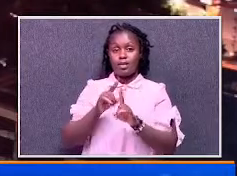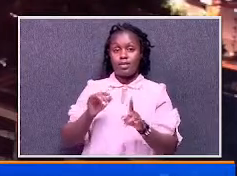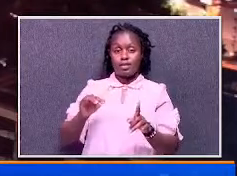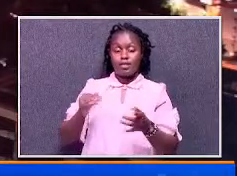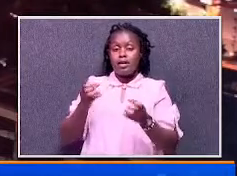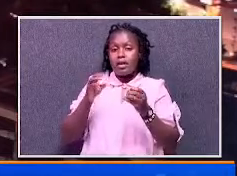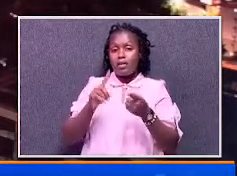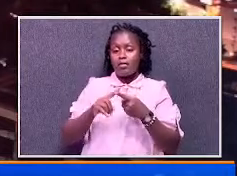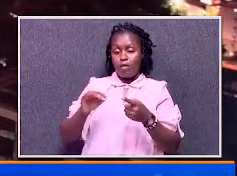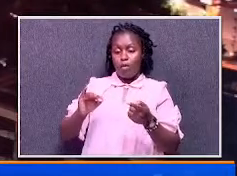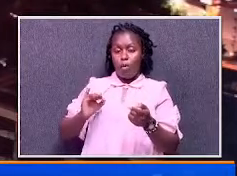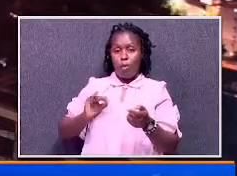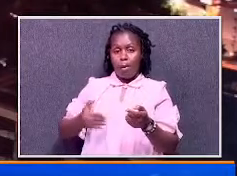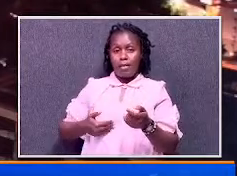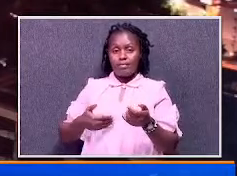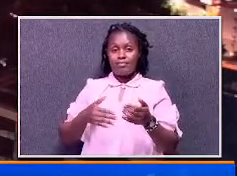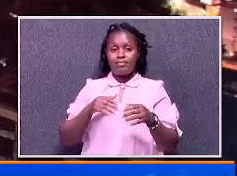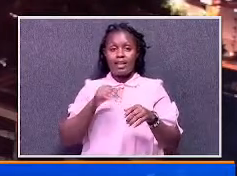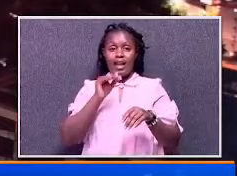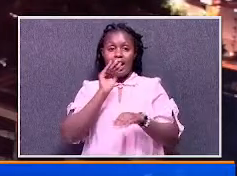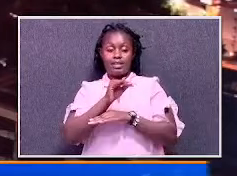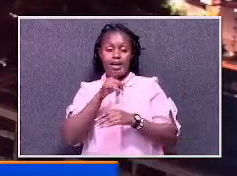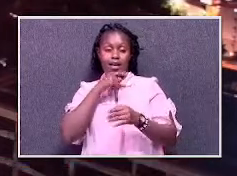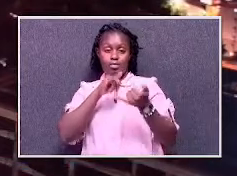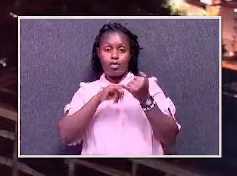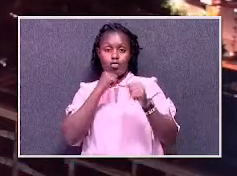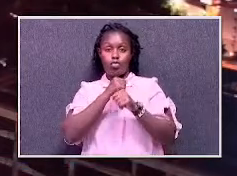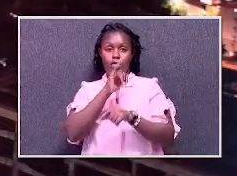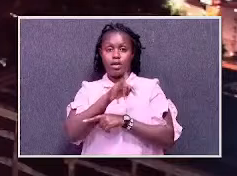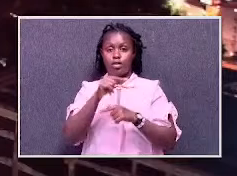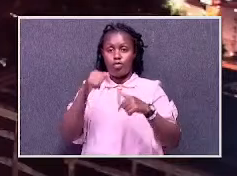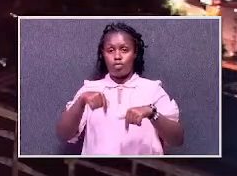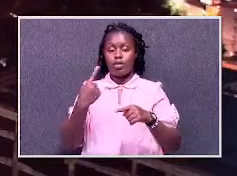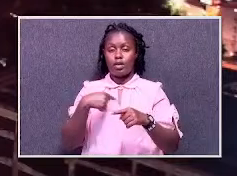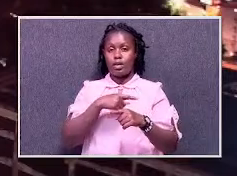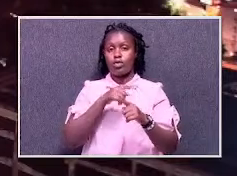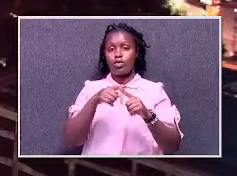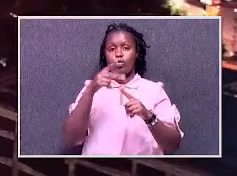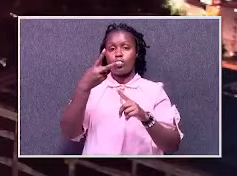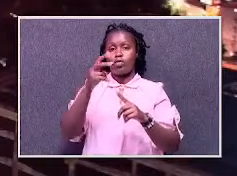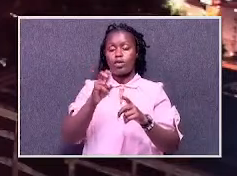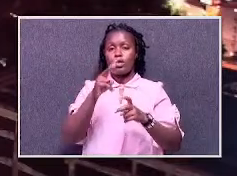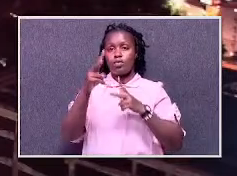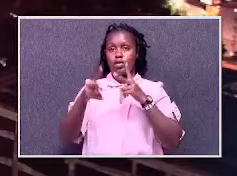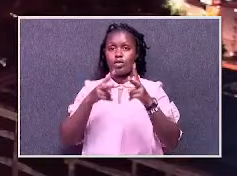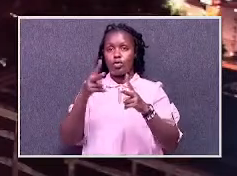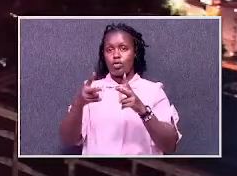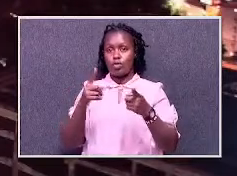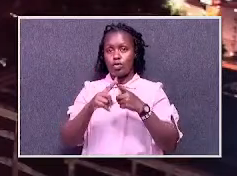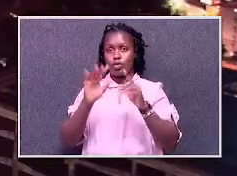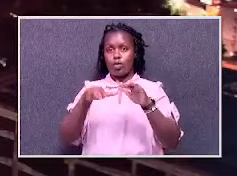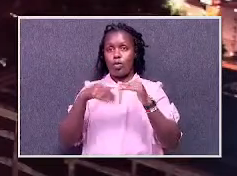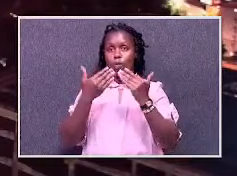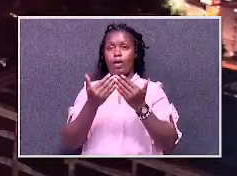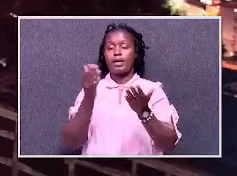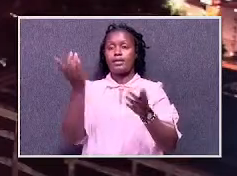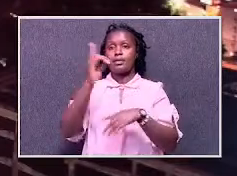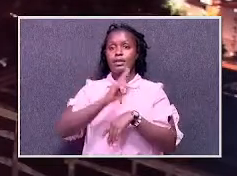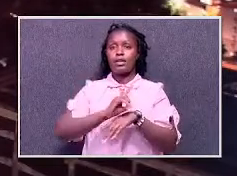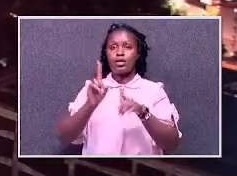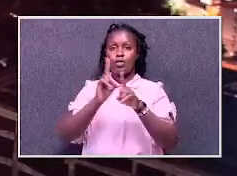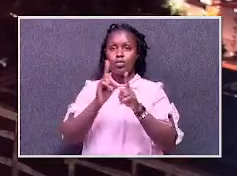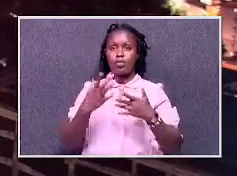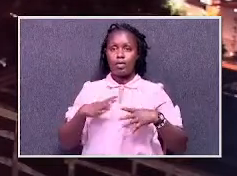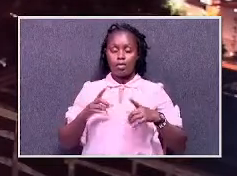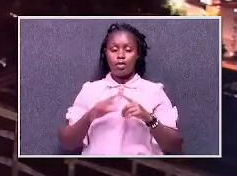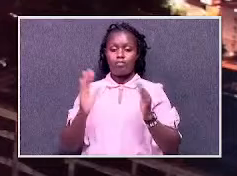suggest this to your husband? Today, 18th of November 2022, is World Vasectomy Day, and experts converge to create